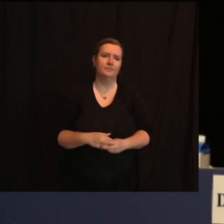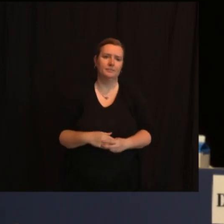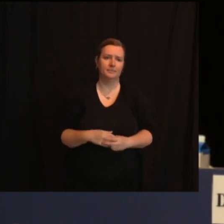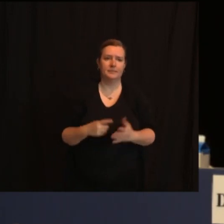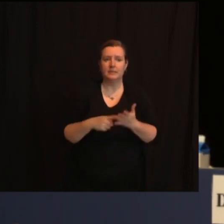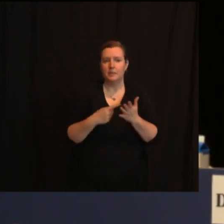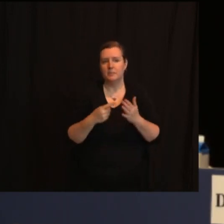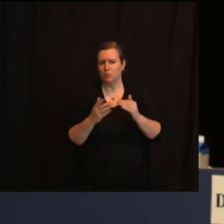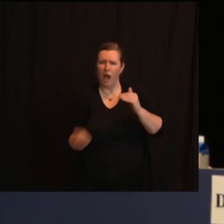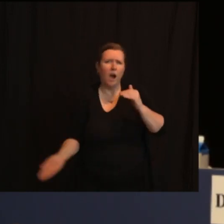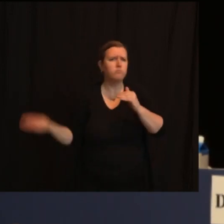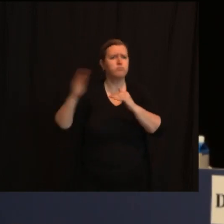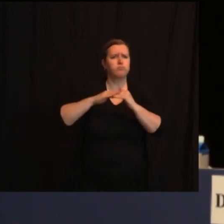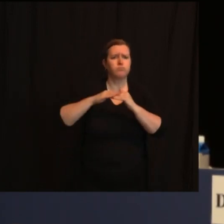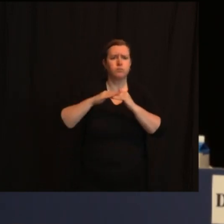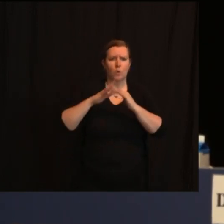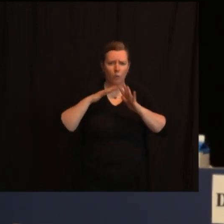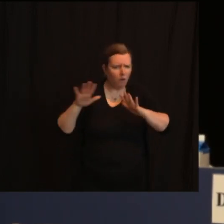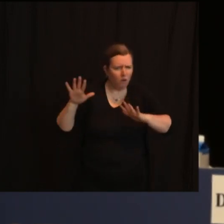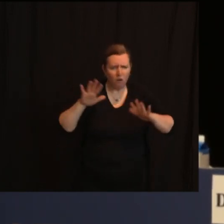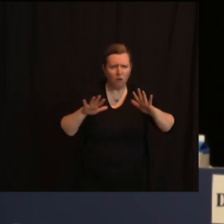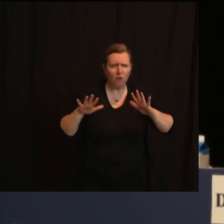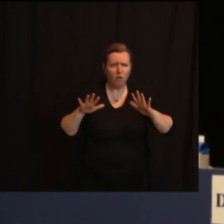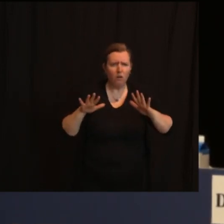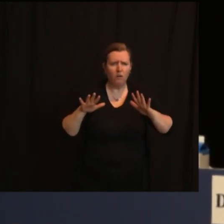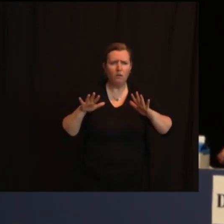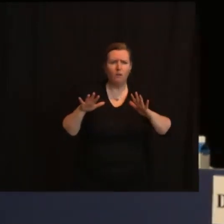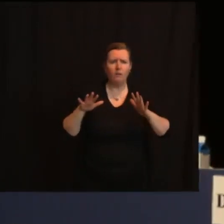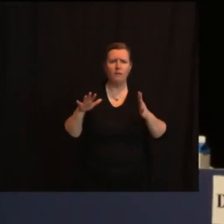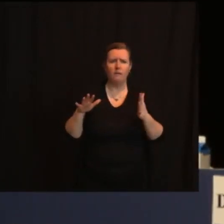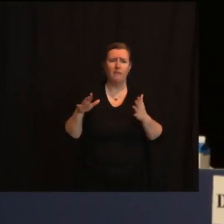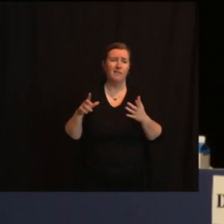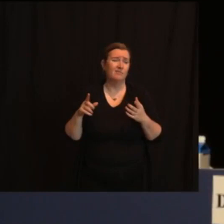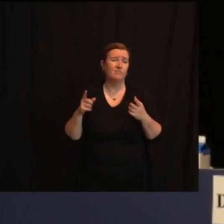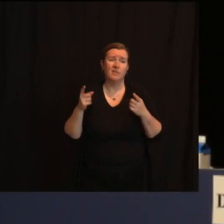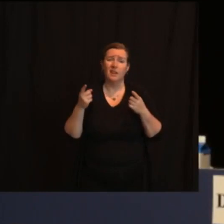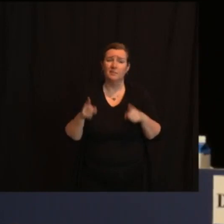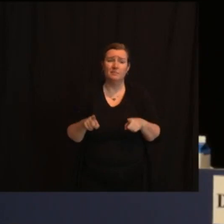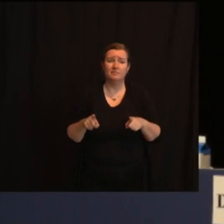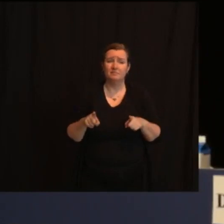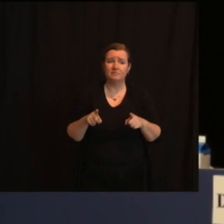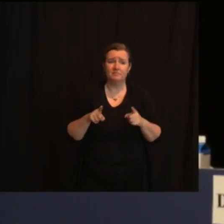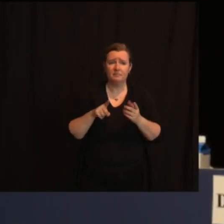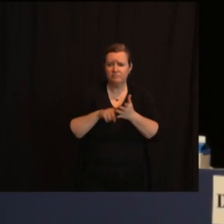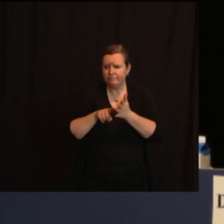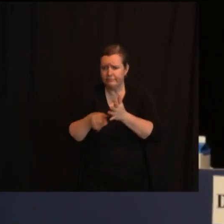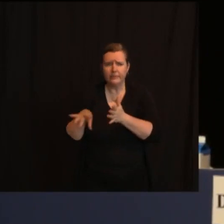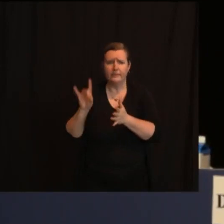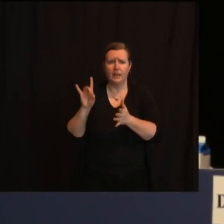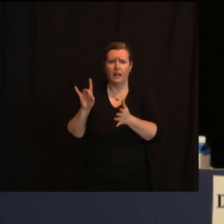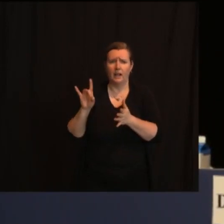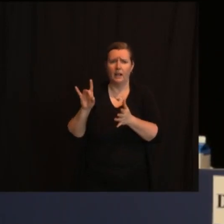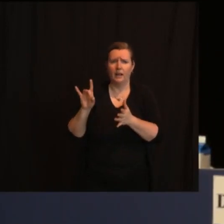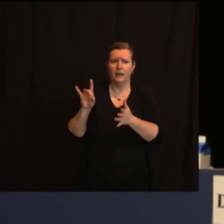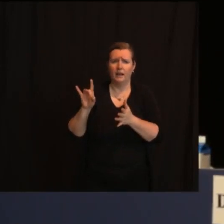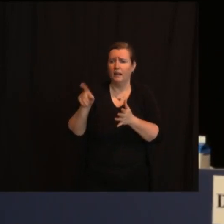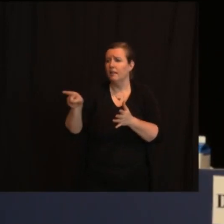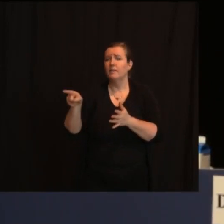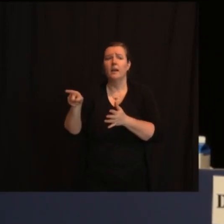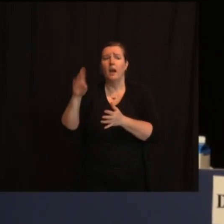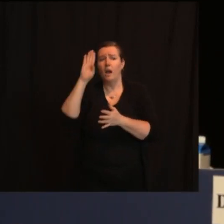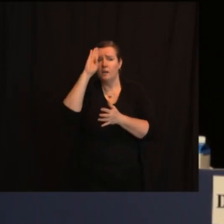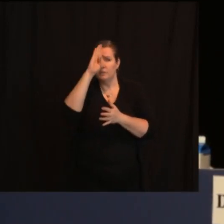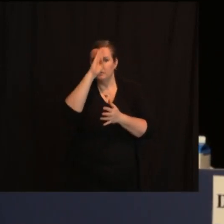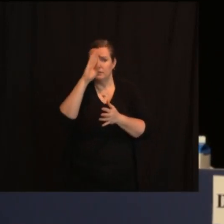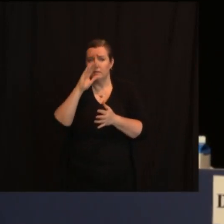coming at once, if our investigations people do a lot of work or manage to actually sit down in front of the computer and enter in that information all at once, you